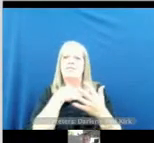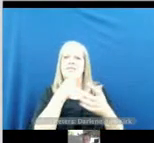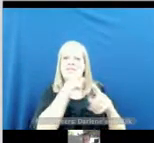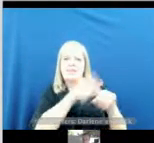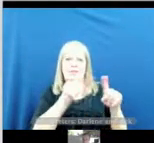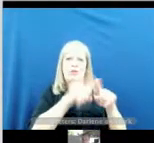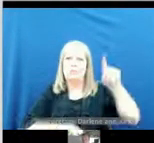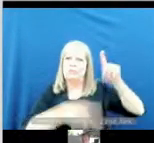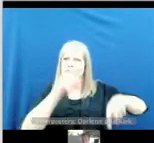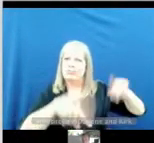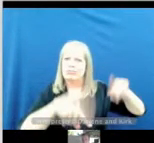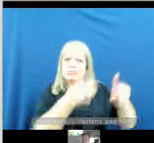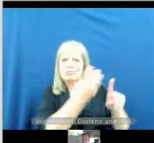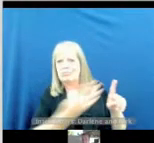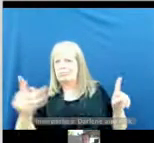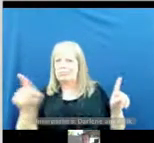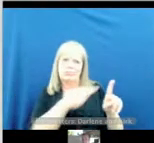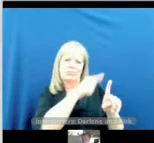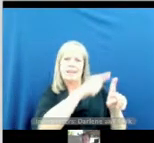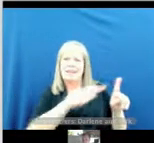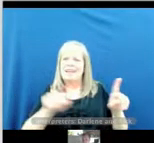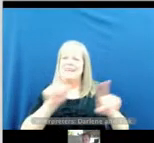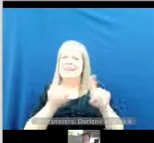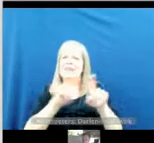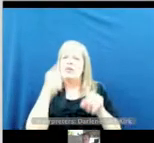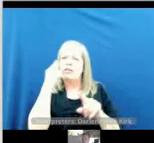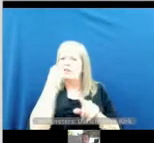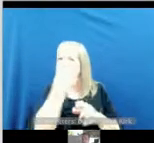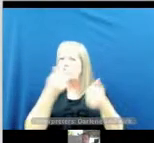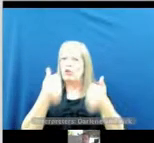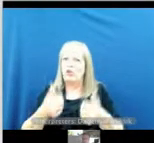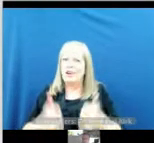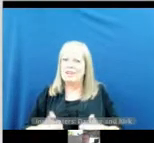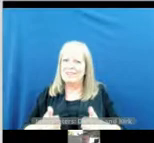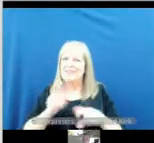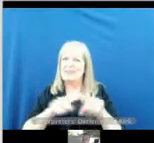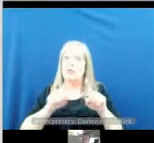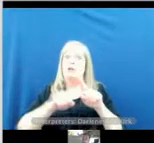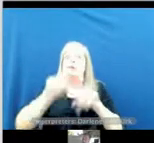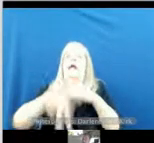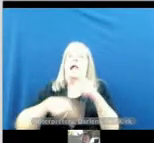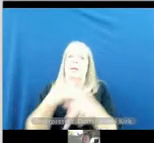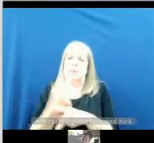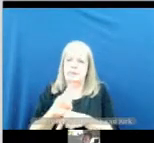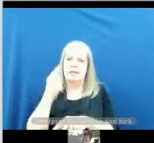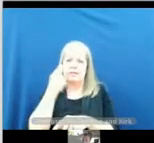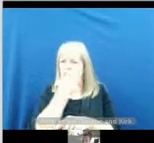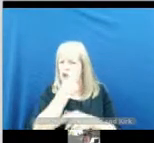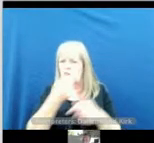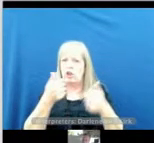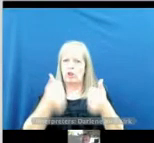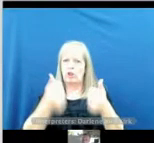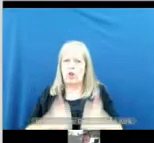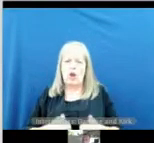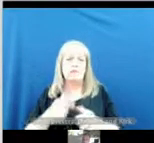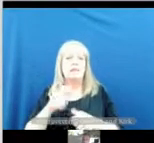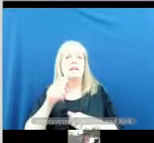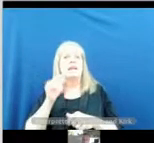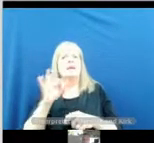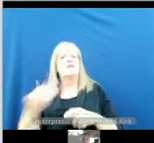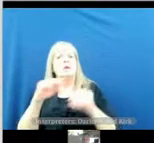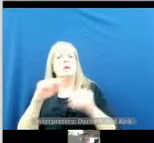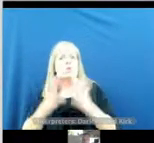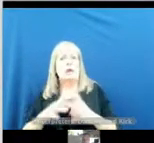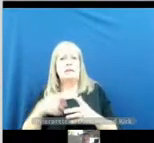with varying degrees of vision loss and different types of vision loss. And you may say, well, I don't really know how to do that, but we